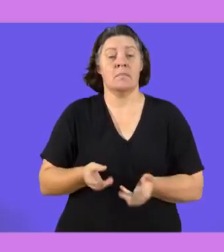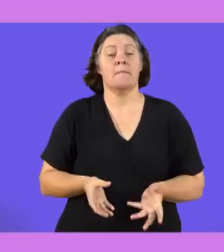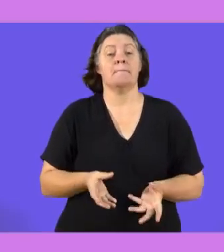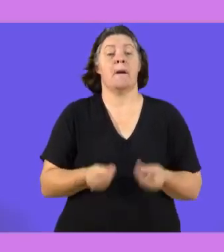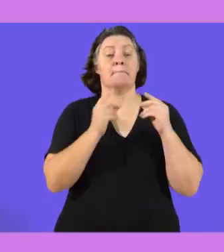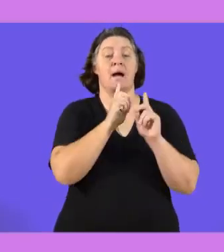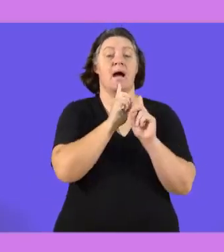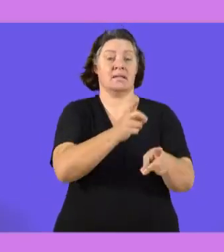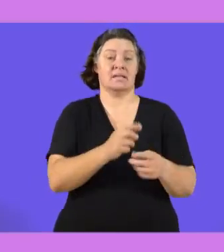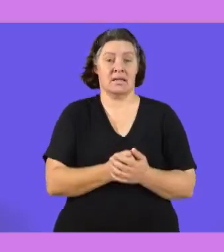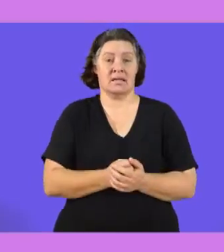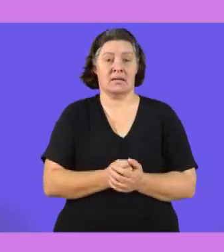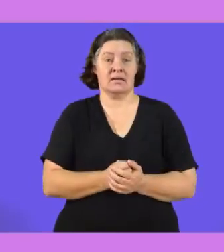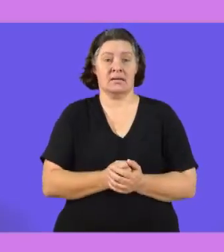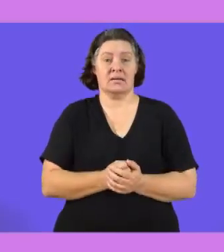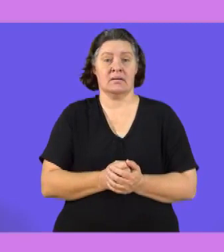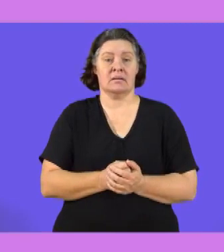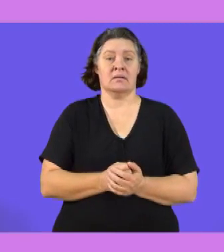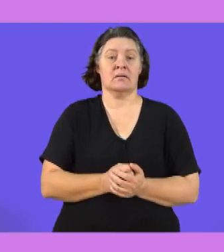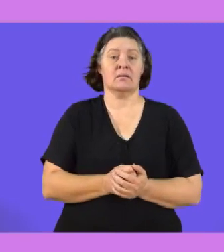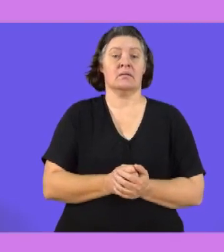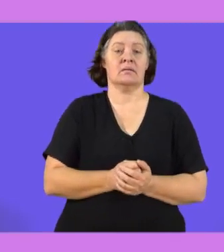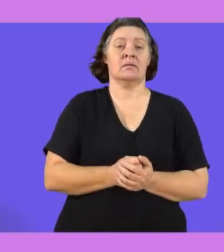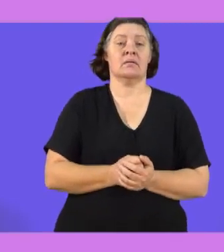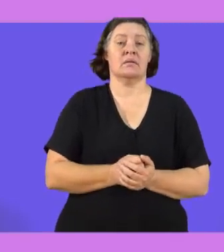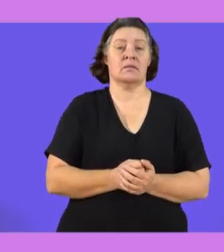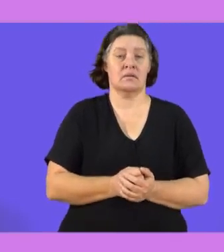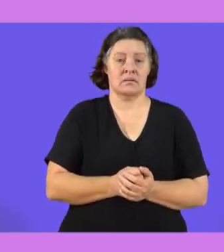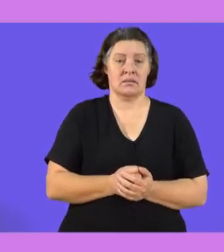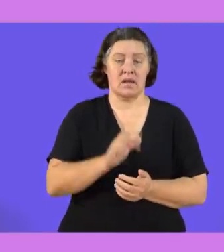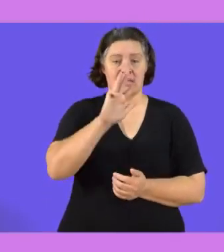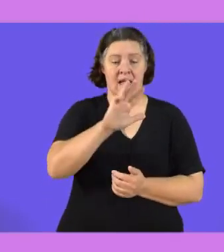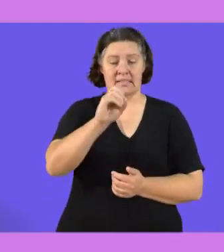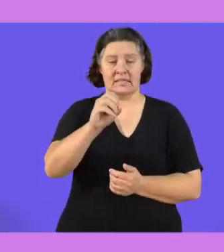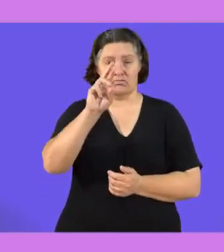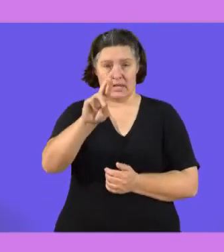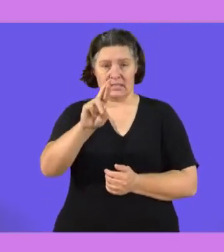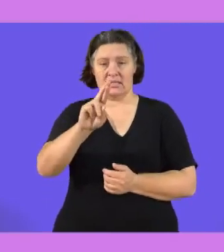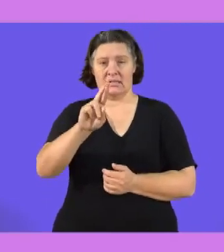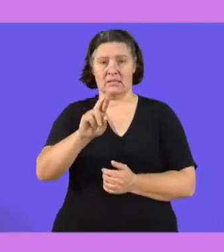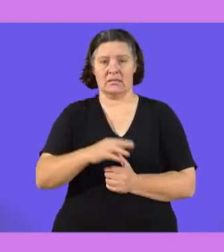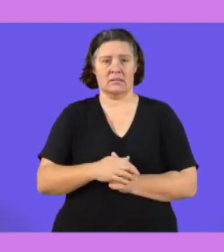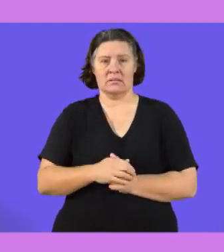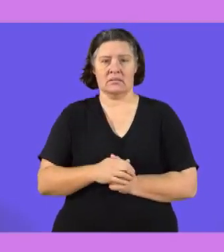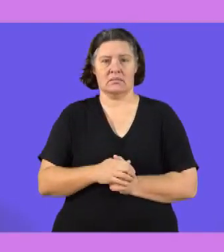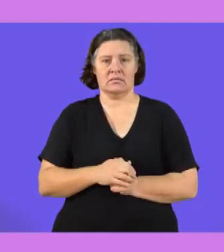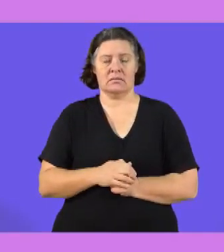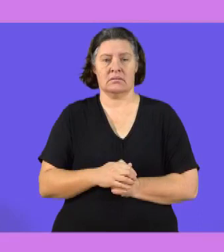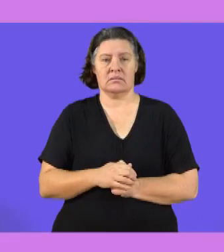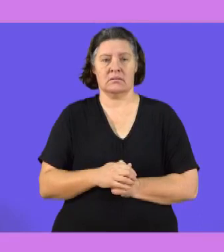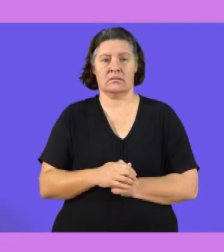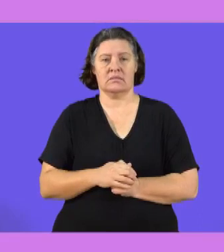you 90 Rand and 82. No, that will give you 90 Rand